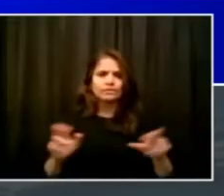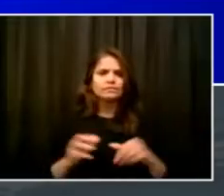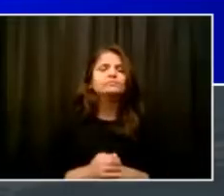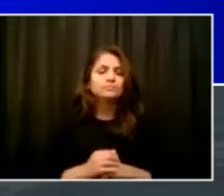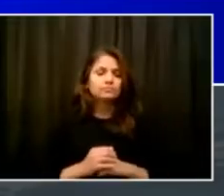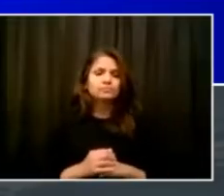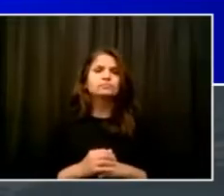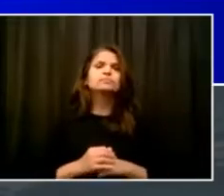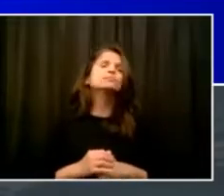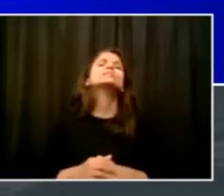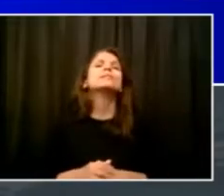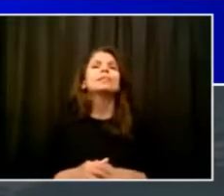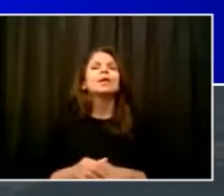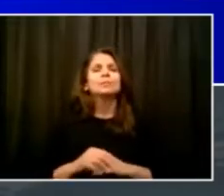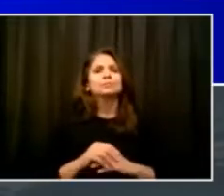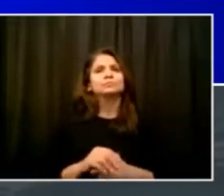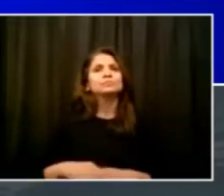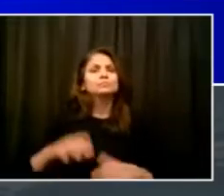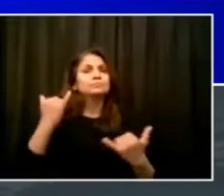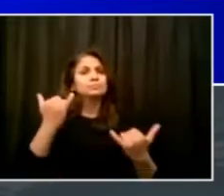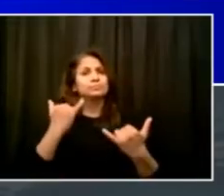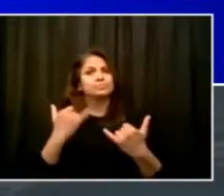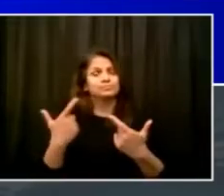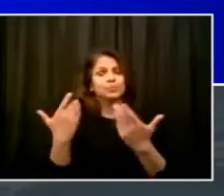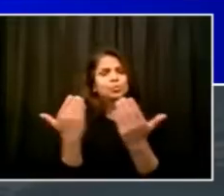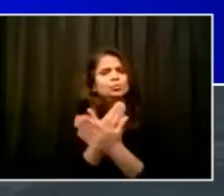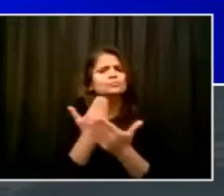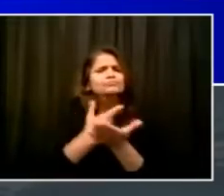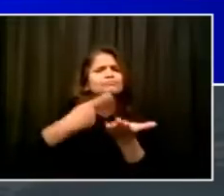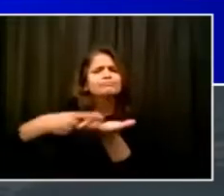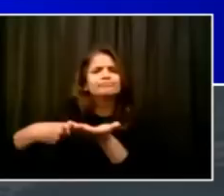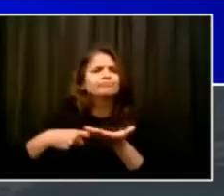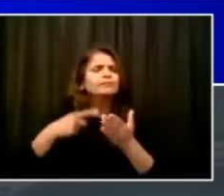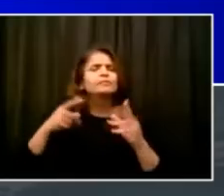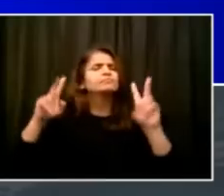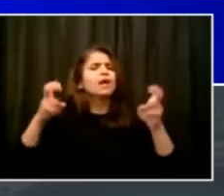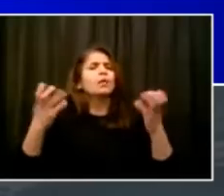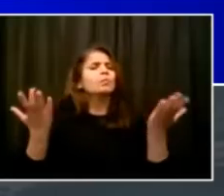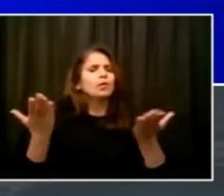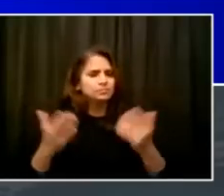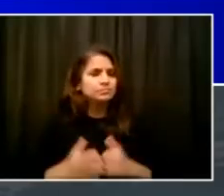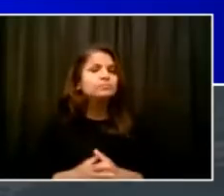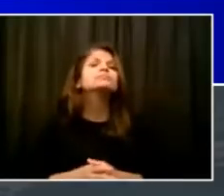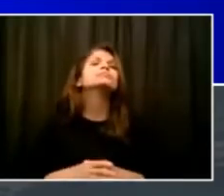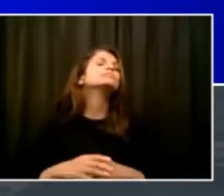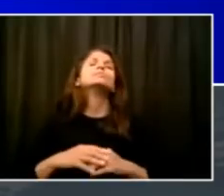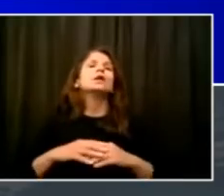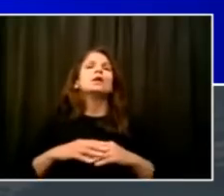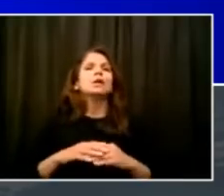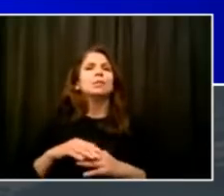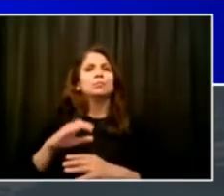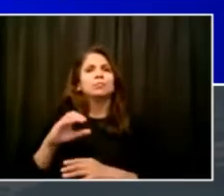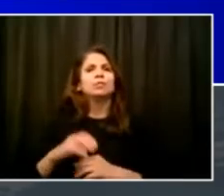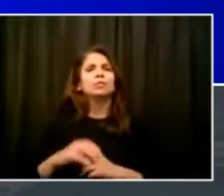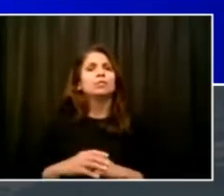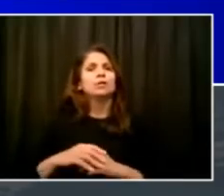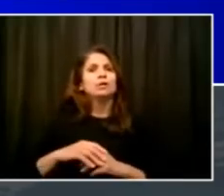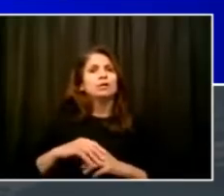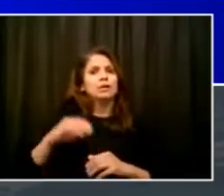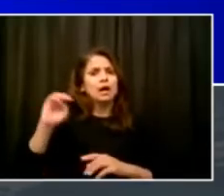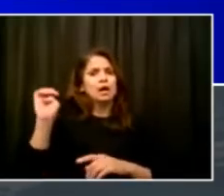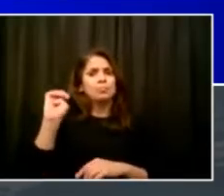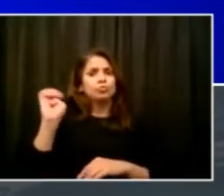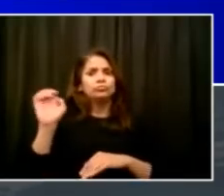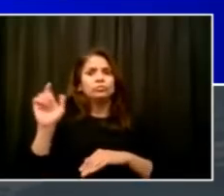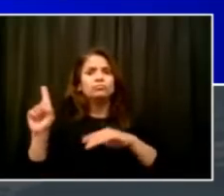In every crisis, new issues emerge. We don't even understand yet the full magnitude of the crisis